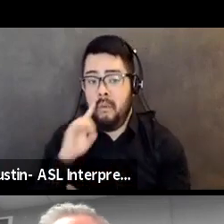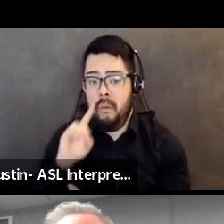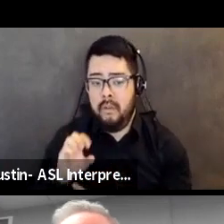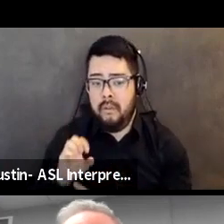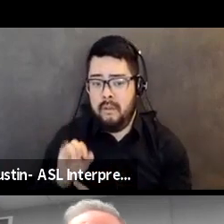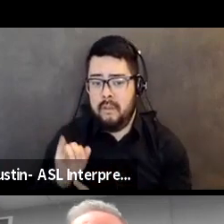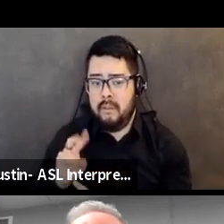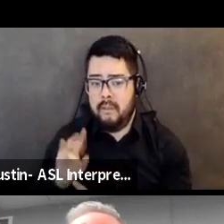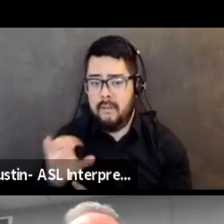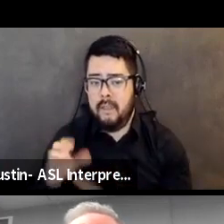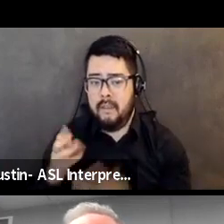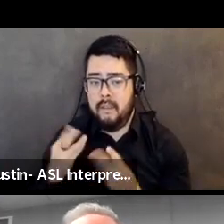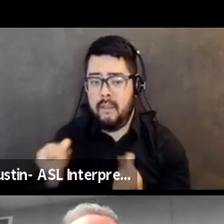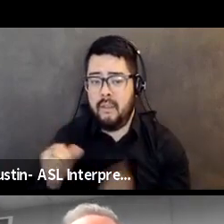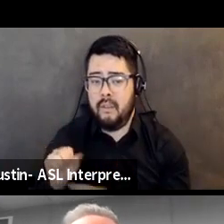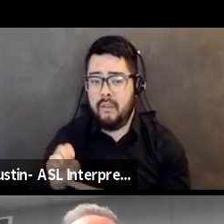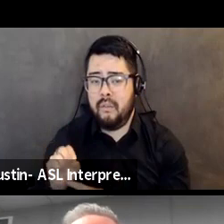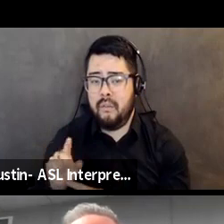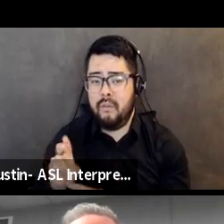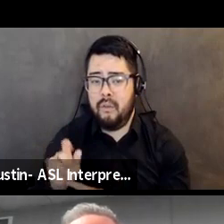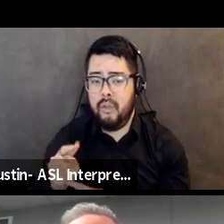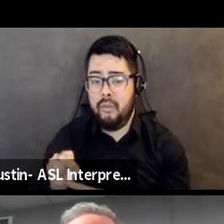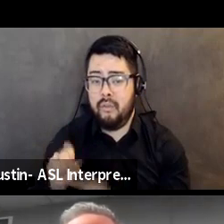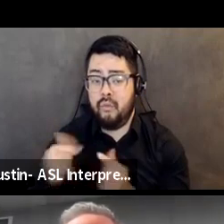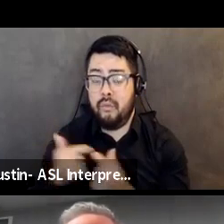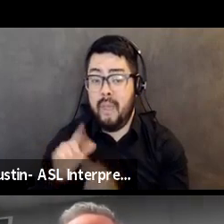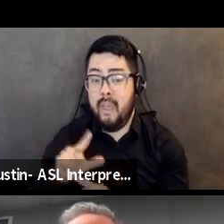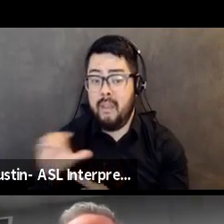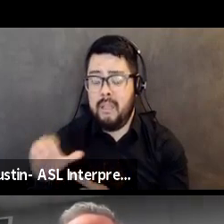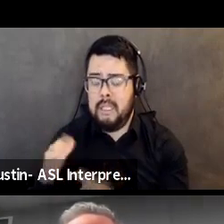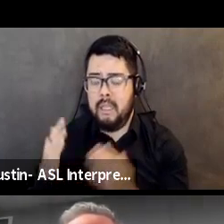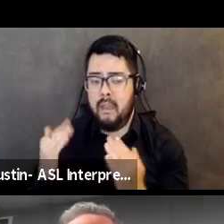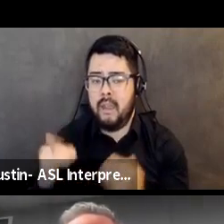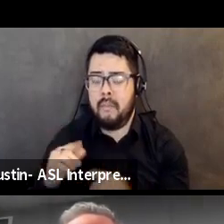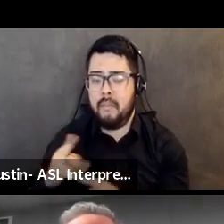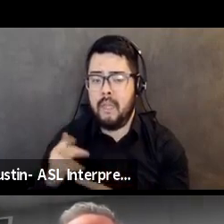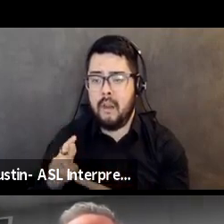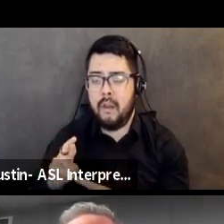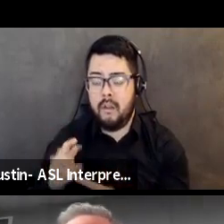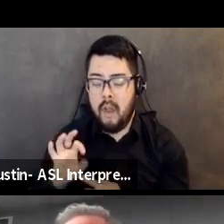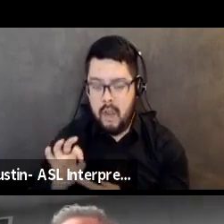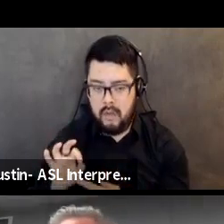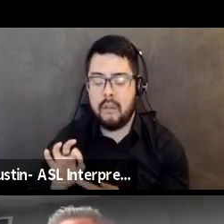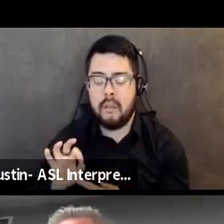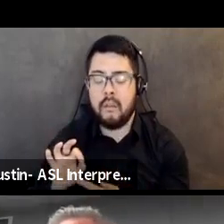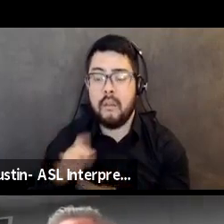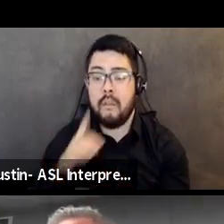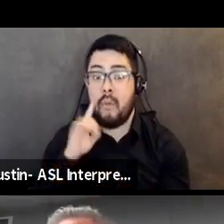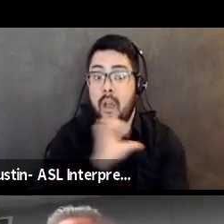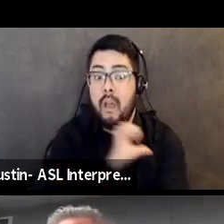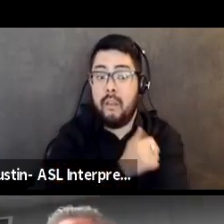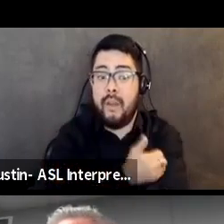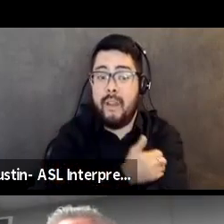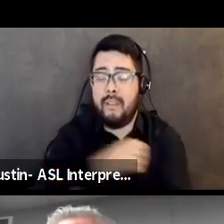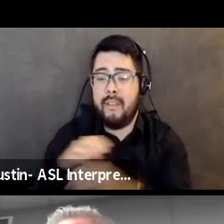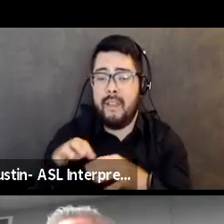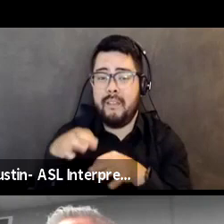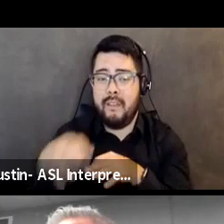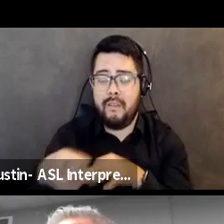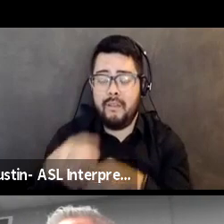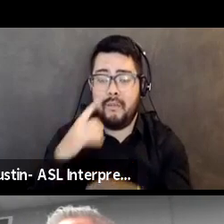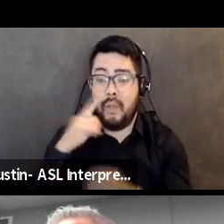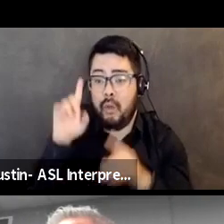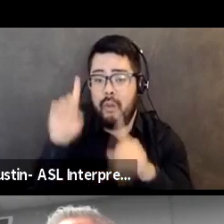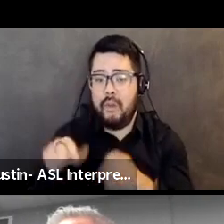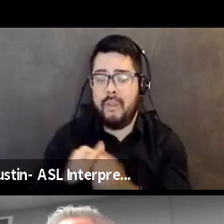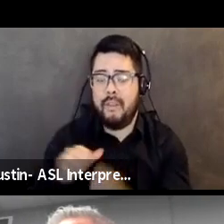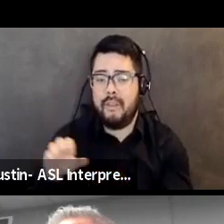llc we then have pr 10 i'm sorry pr 9 to authorize the extension of the agreement with